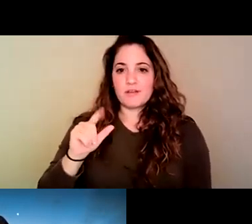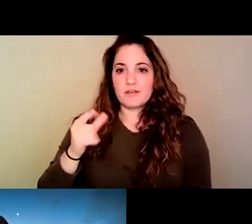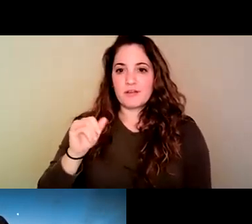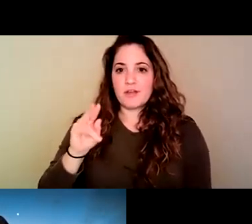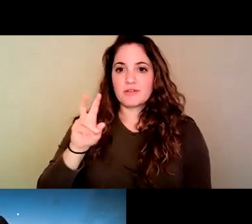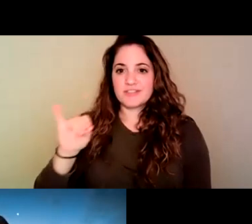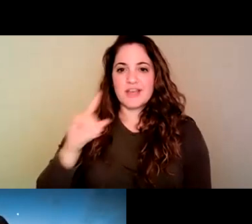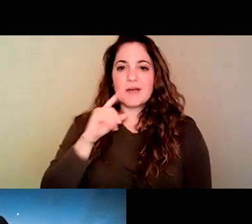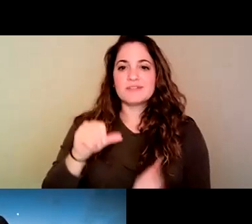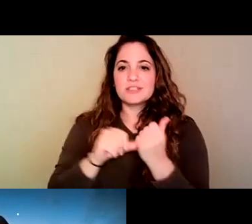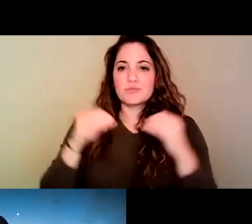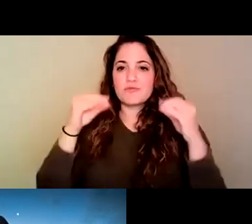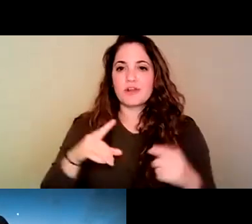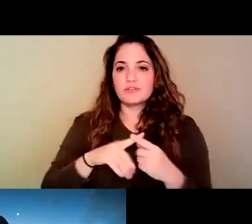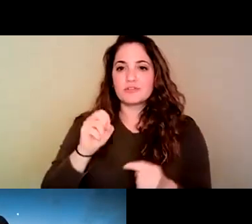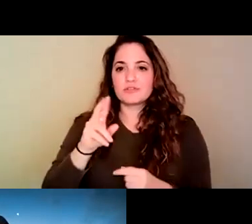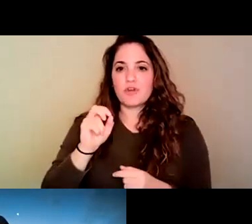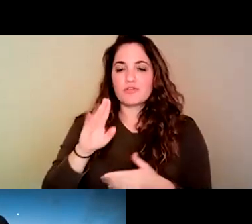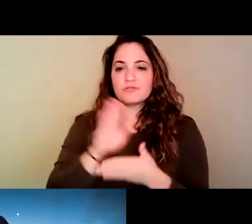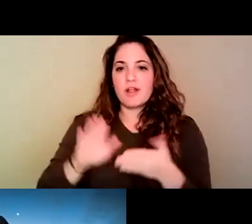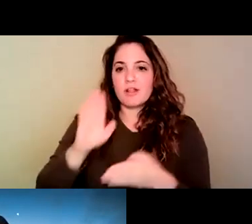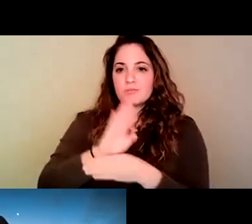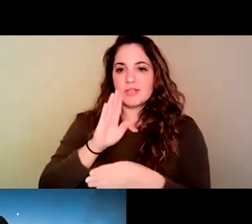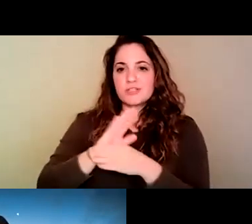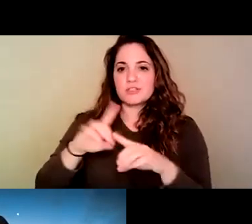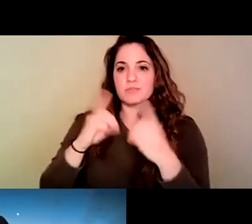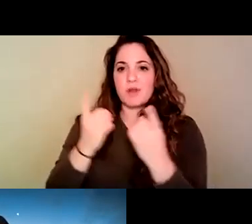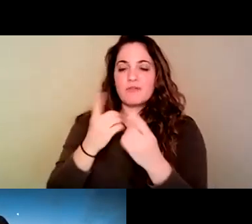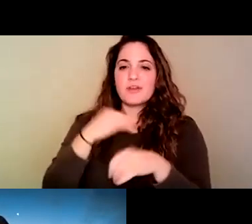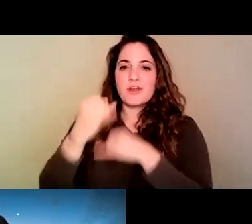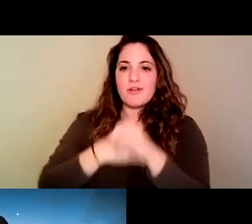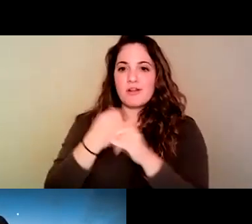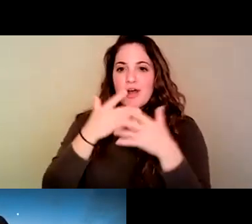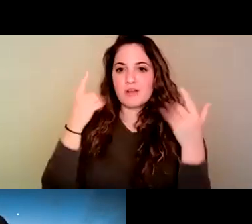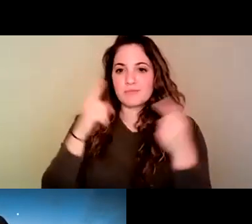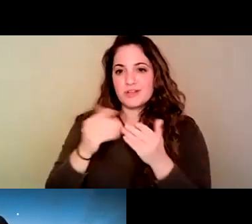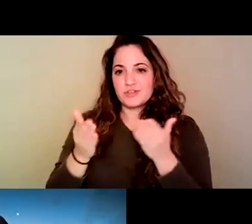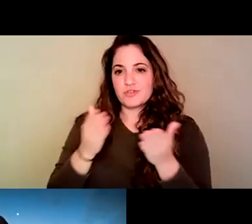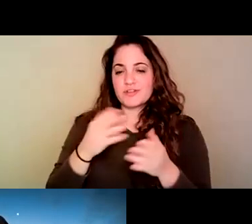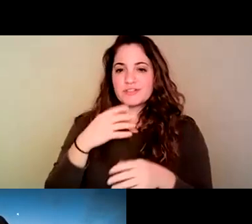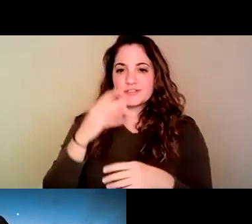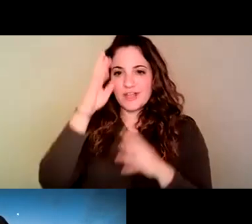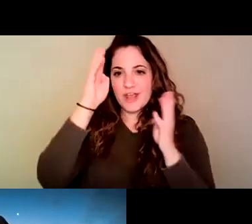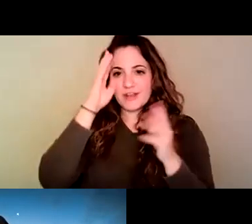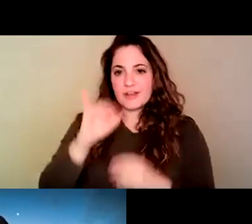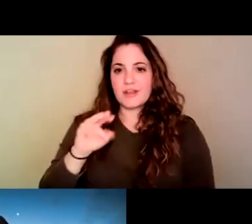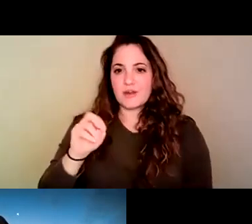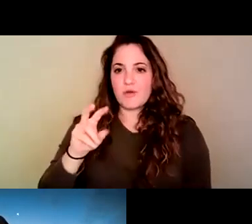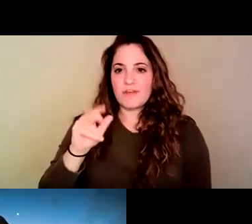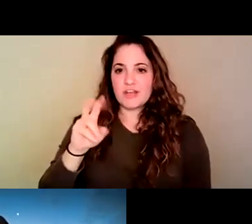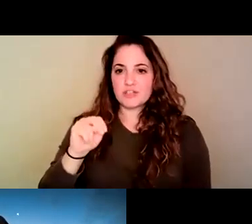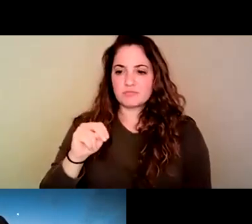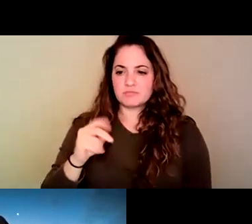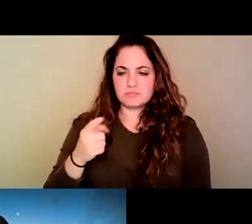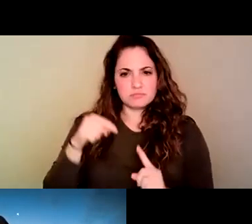Saunders College of Business, Department of International Hospitality and Service Innovation. Why critical thinking?